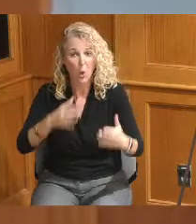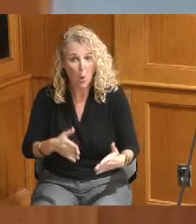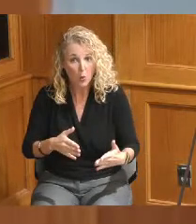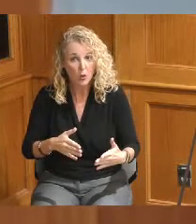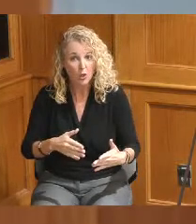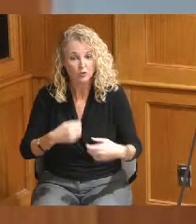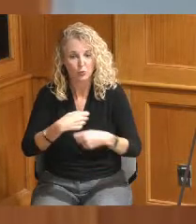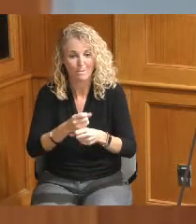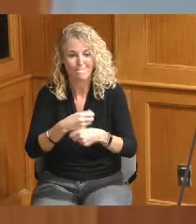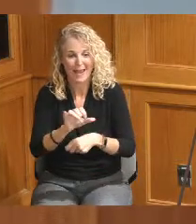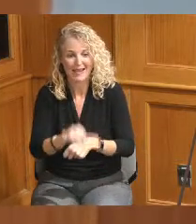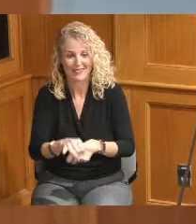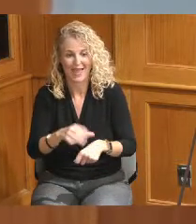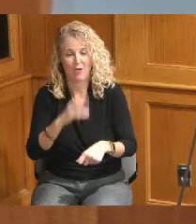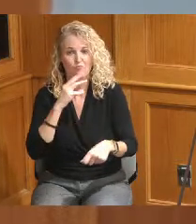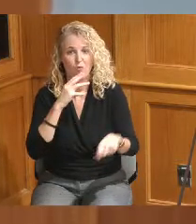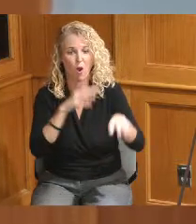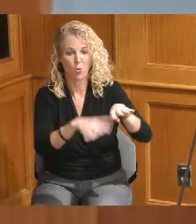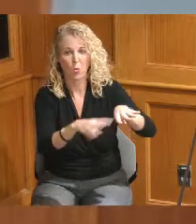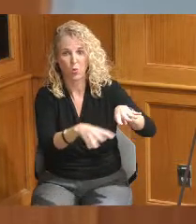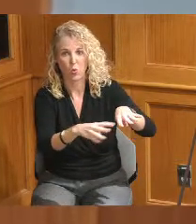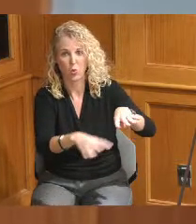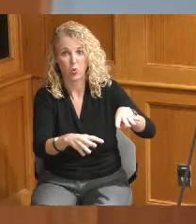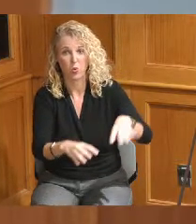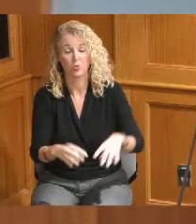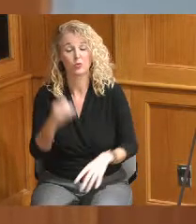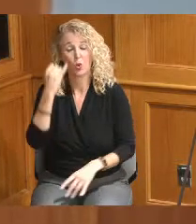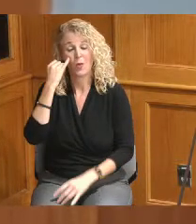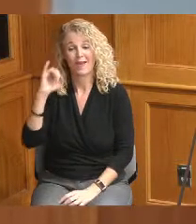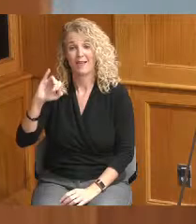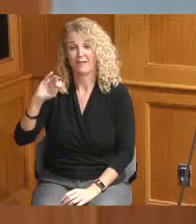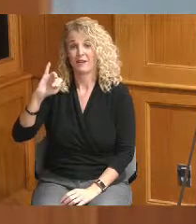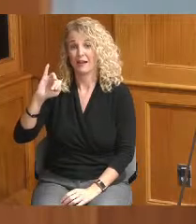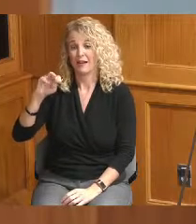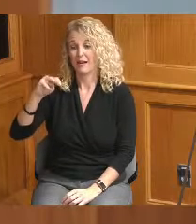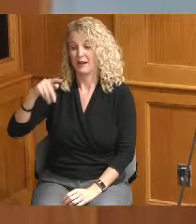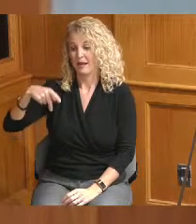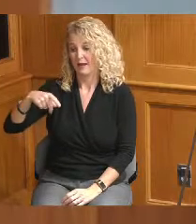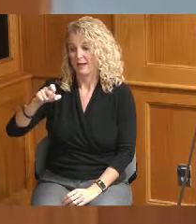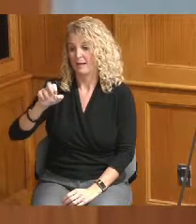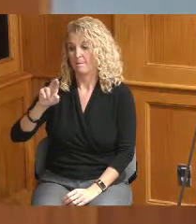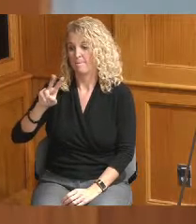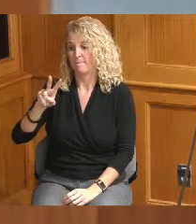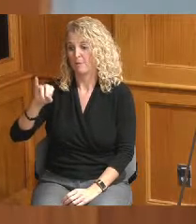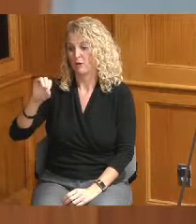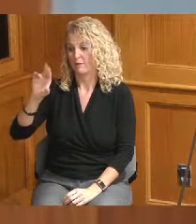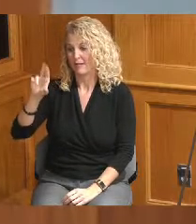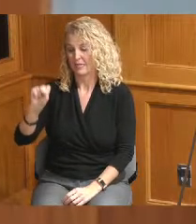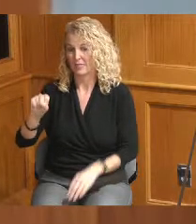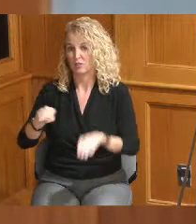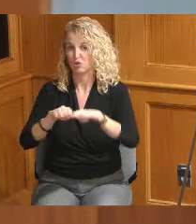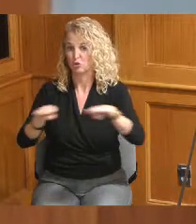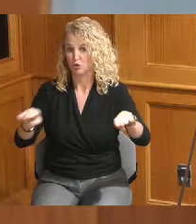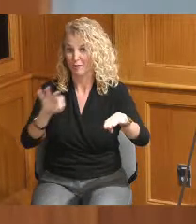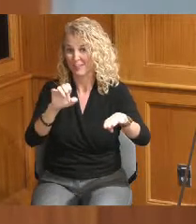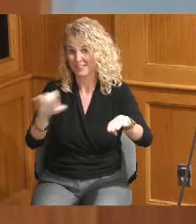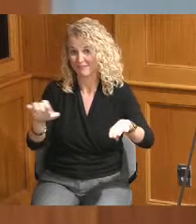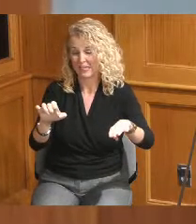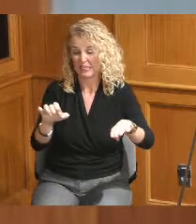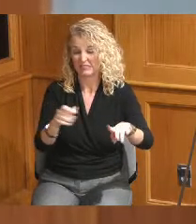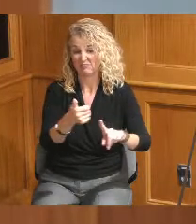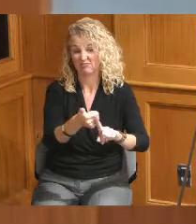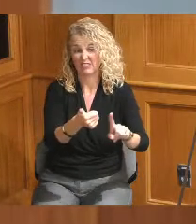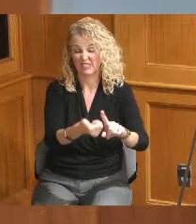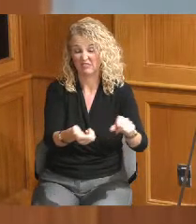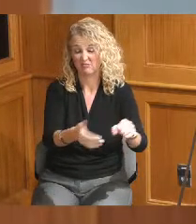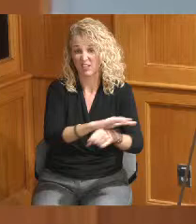generate that runoff. And so with an impervious surface fee covering half of MSD's budget, which is